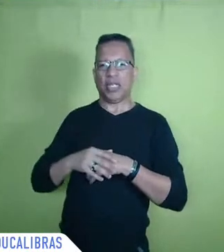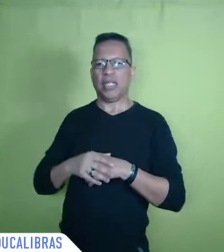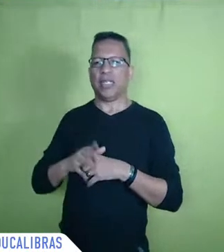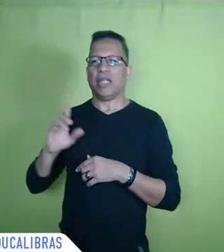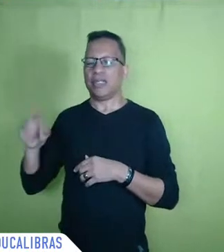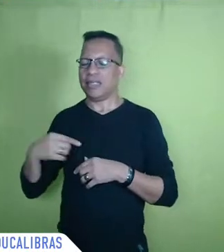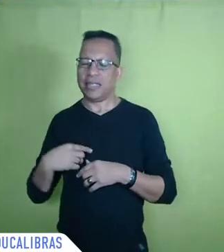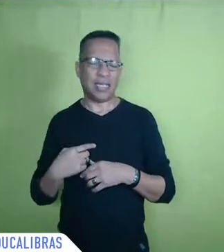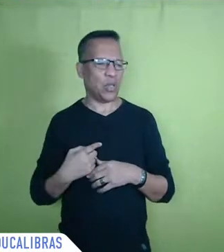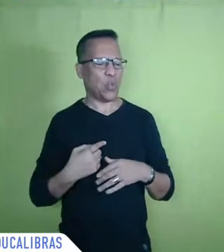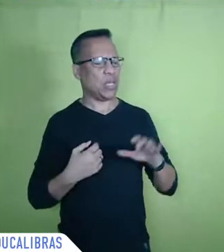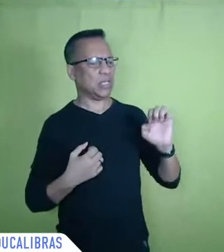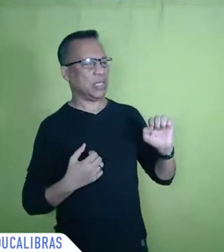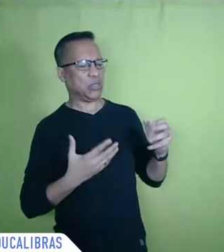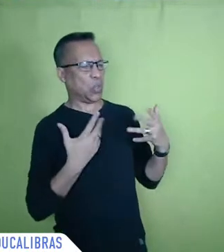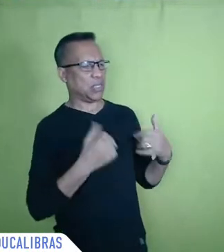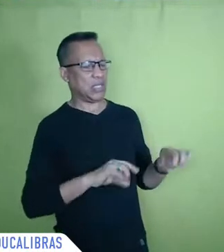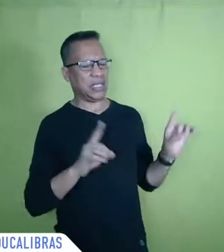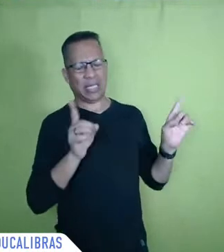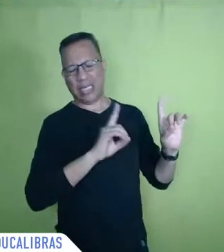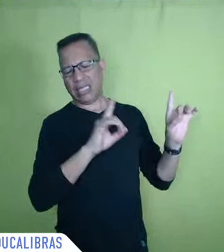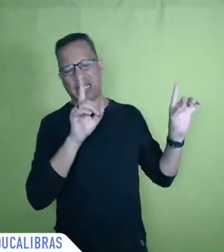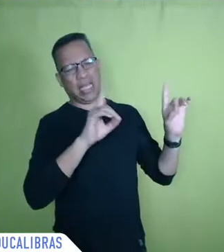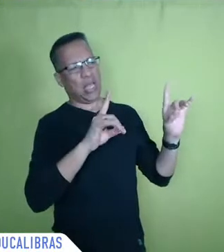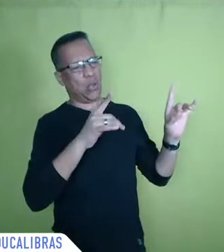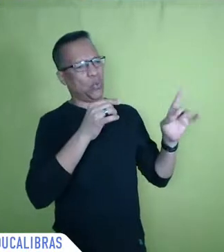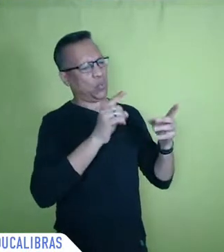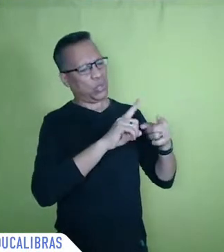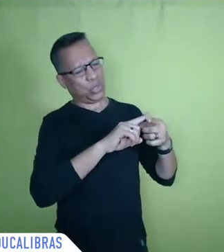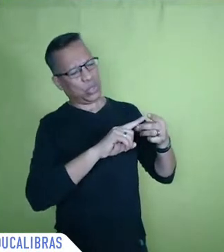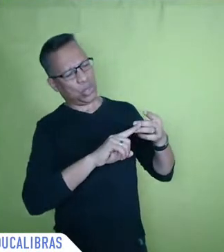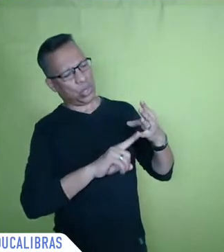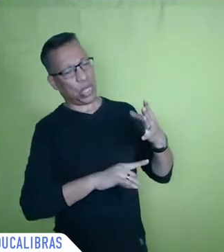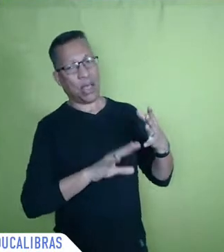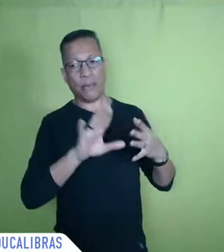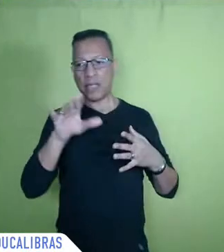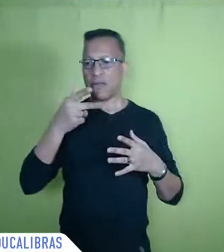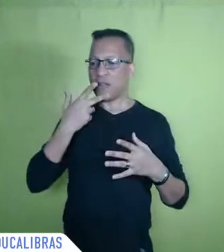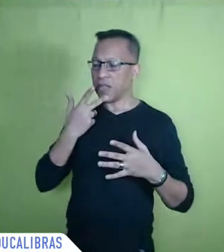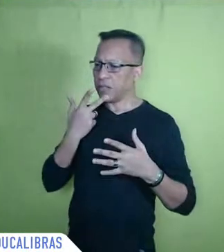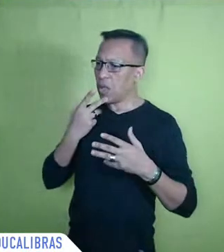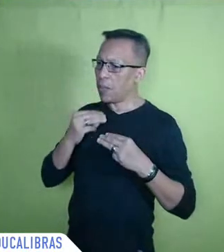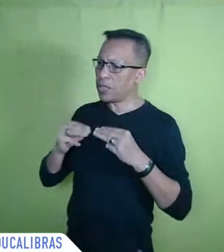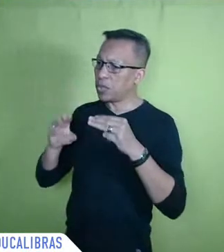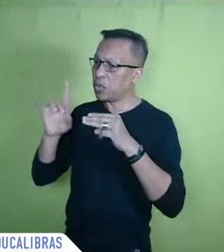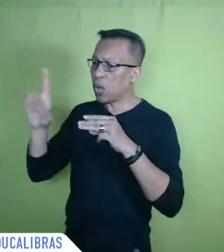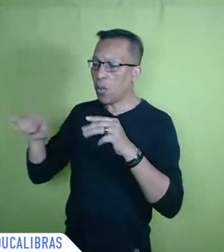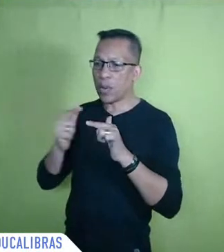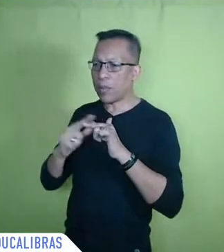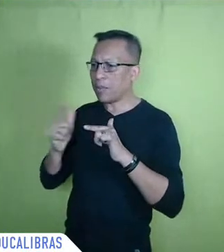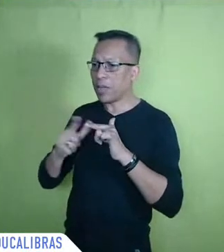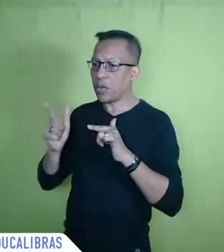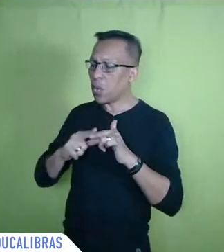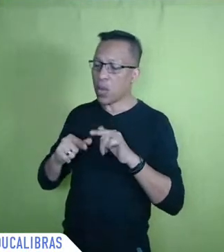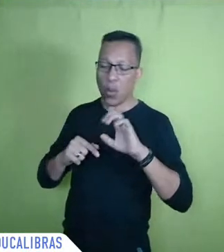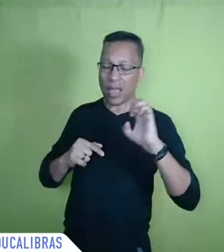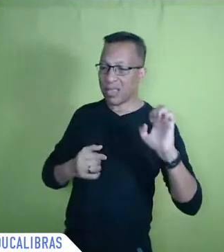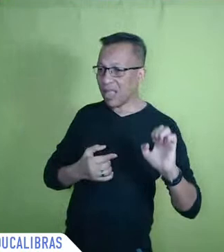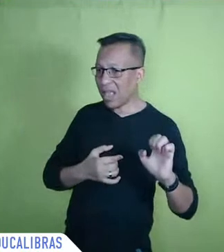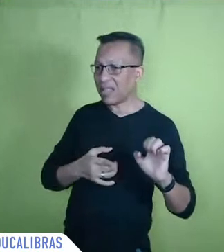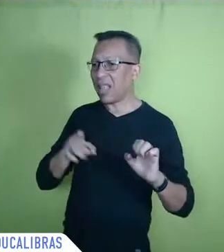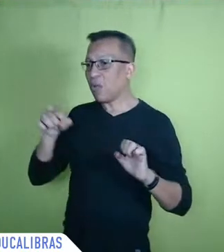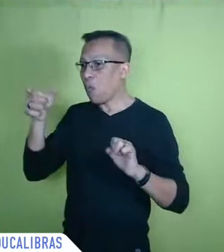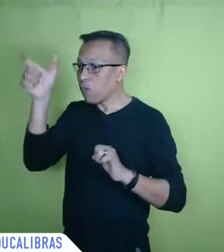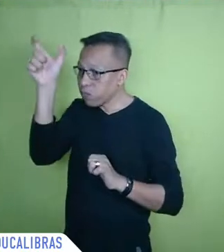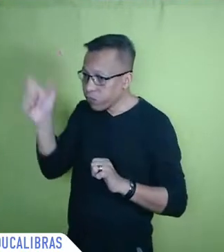do with the reality. And I was debating with him, and he said the left wing won't accept this or